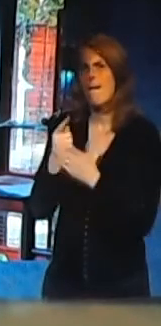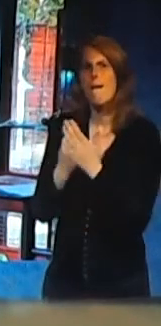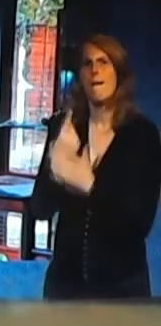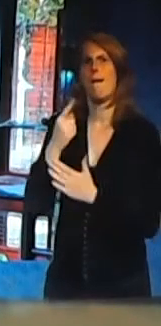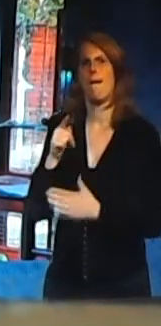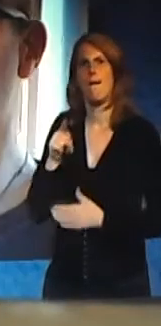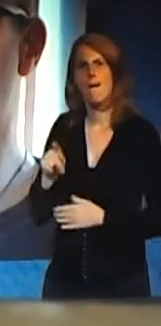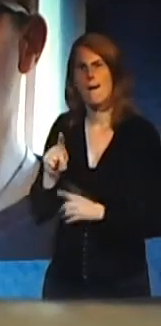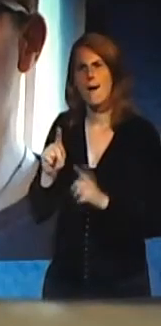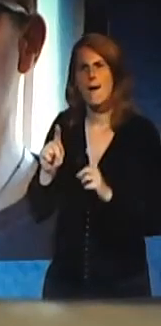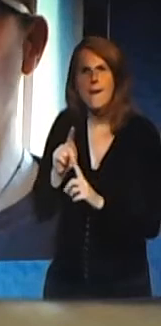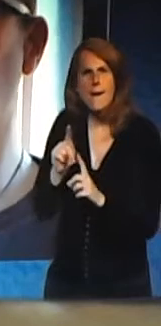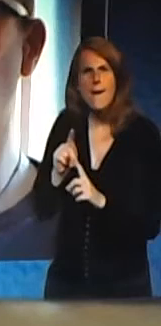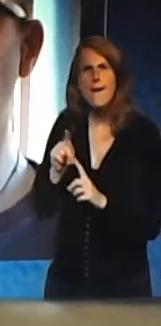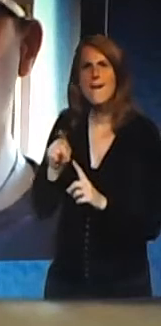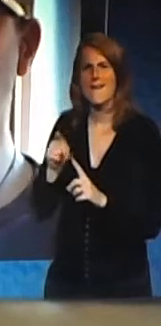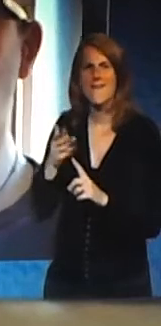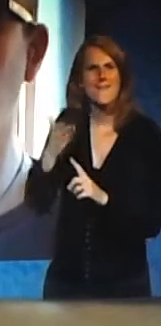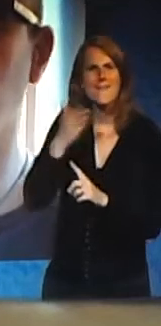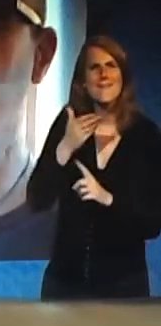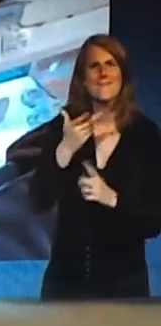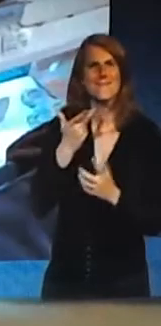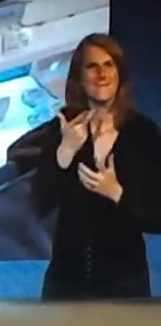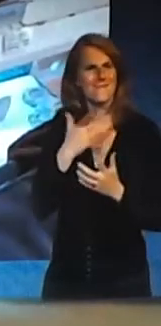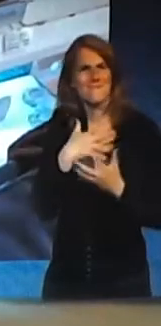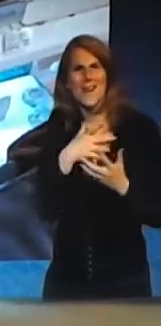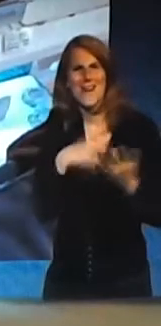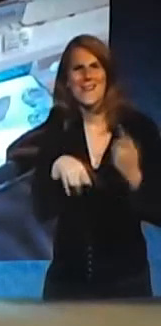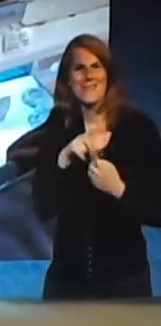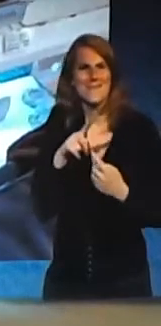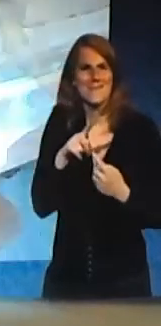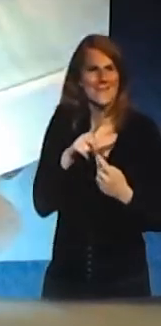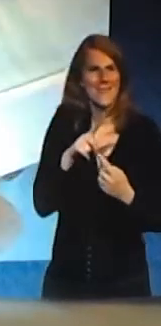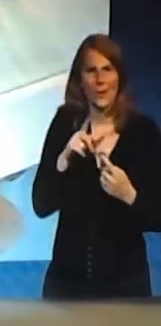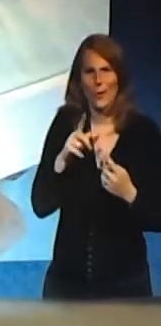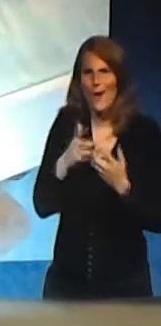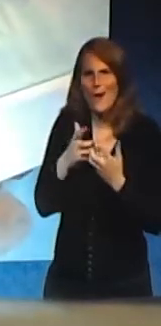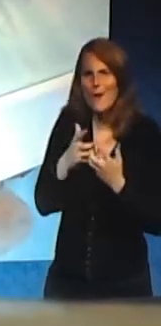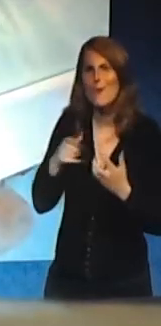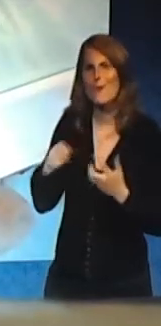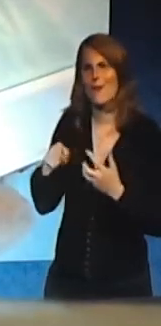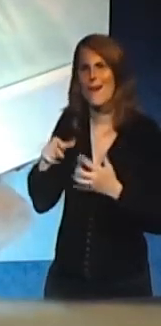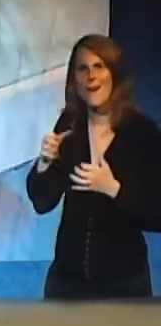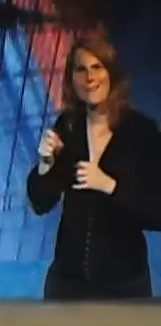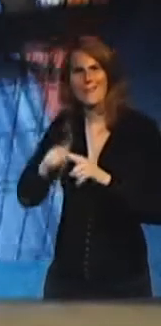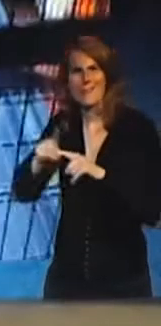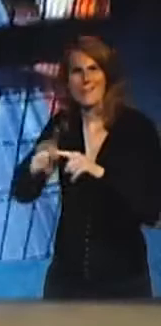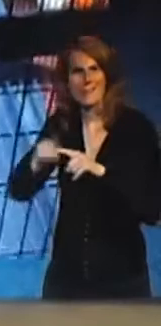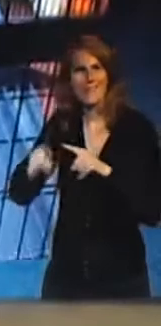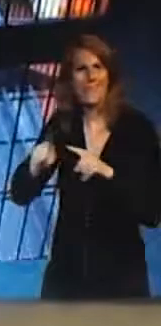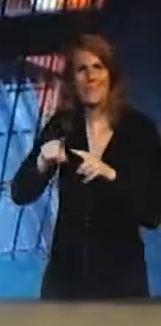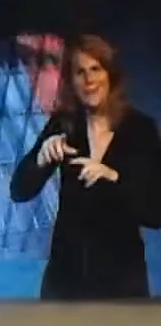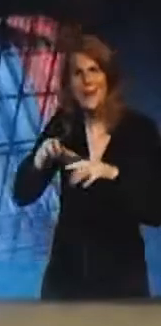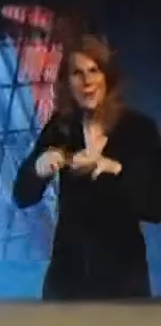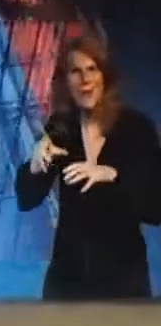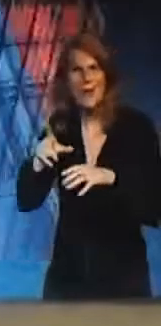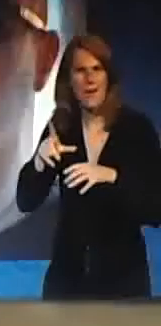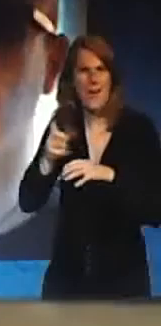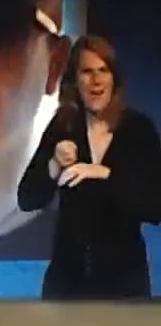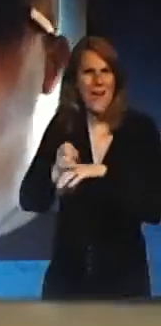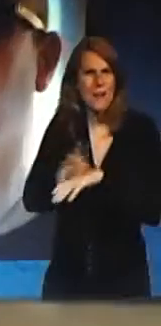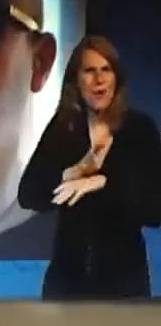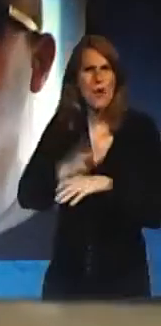In this room in particular, we've got hedgehogs, we've got snakes, we've got lizards, we've got insects, we've got a ferret,